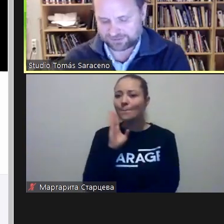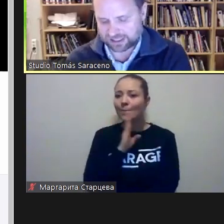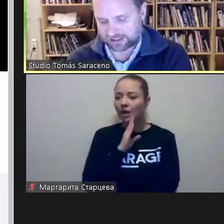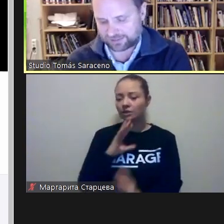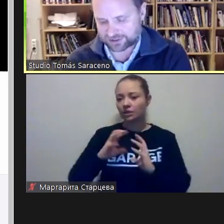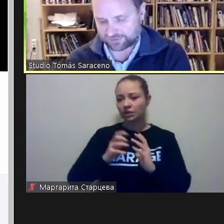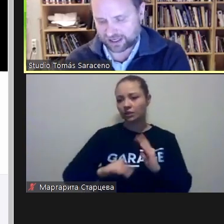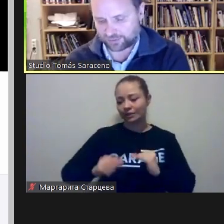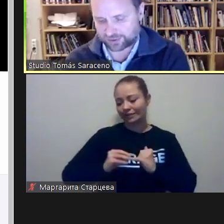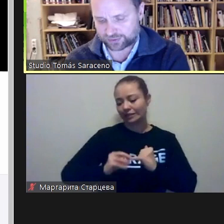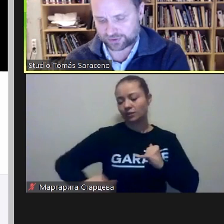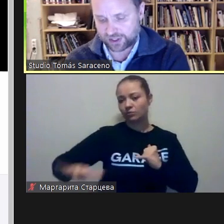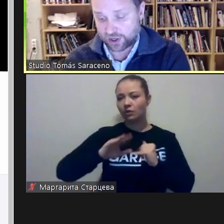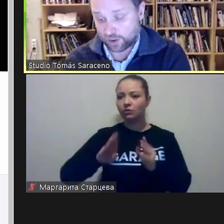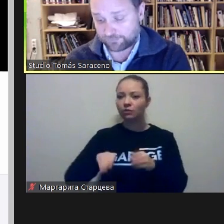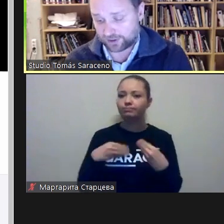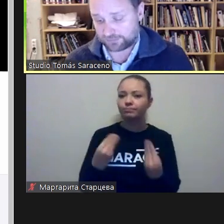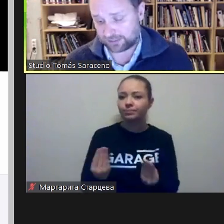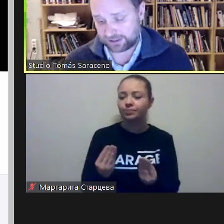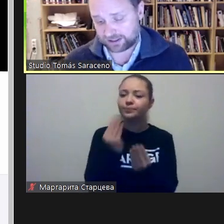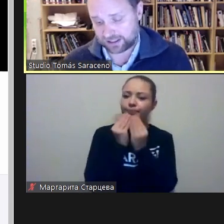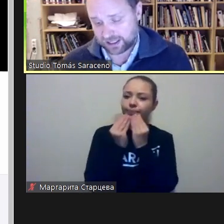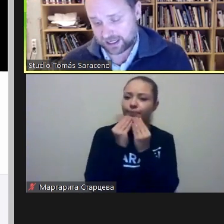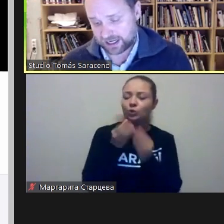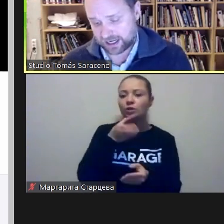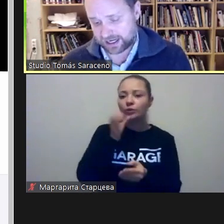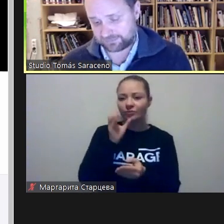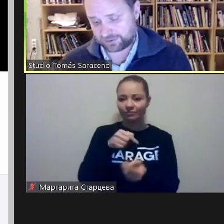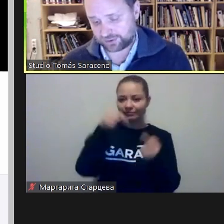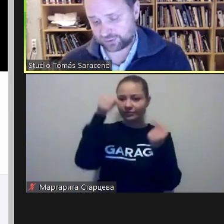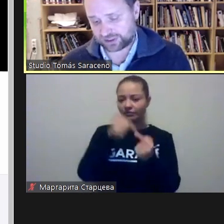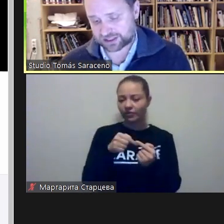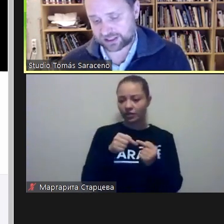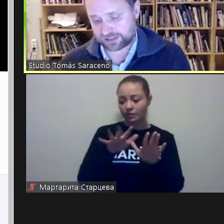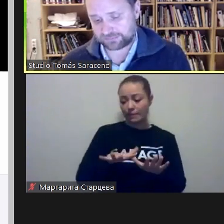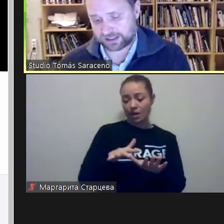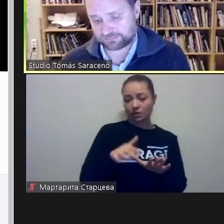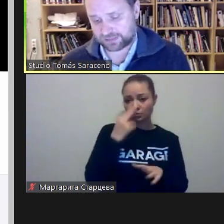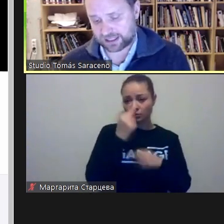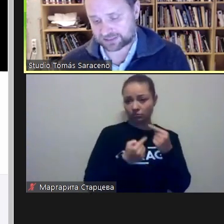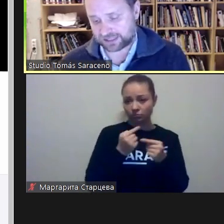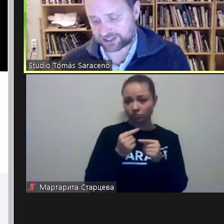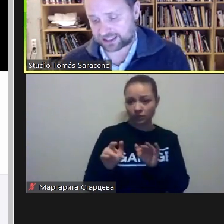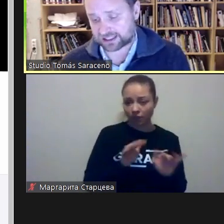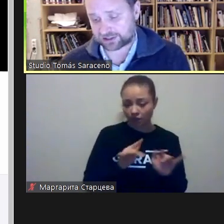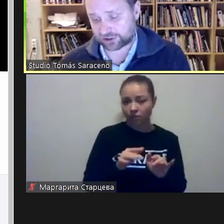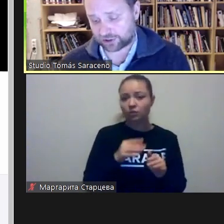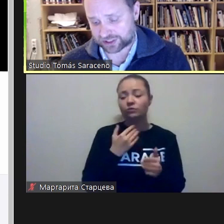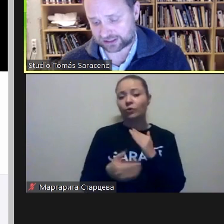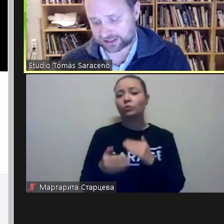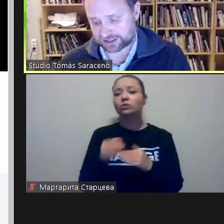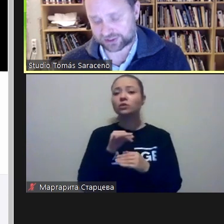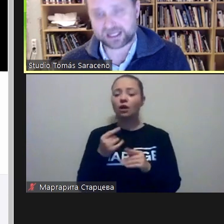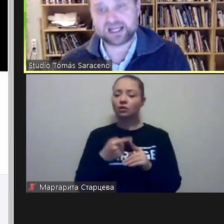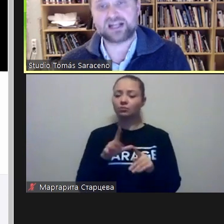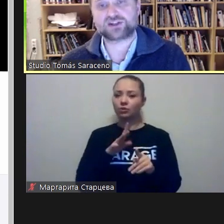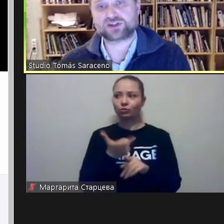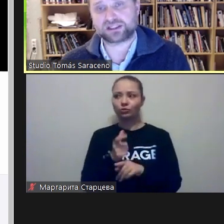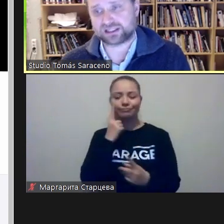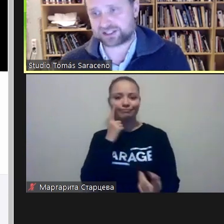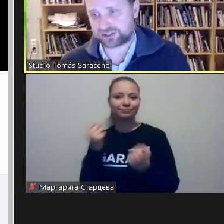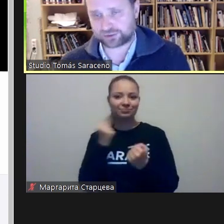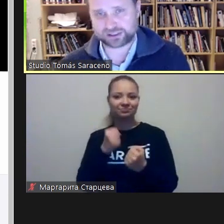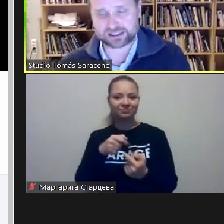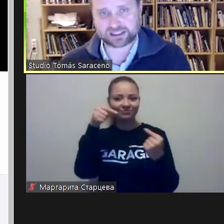relationship of entanglements of how we could hopefully maybe do this as much like a technological transition, a